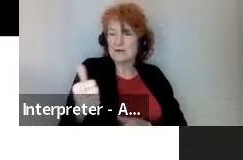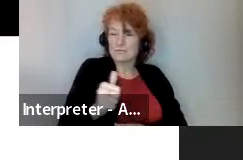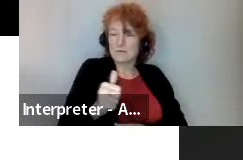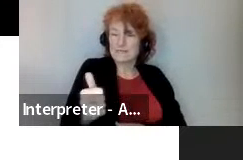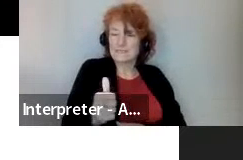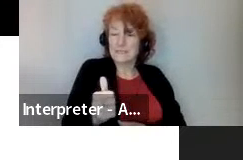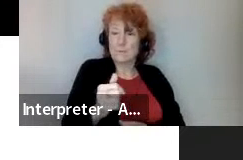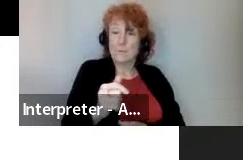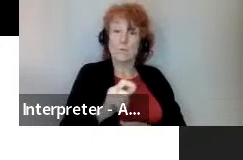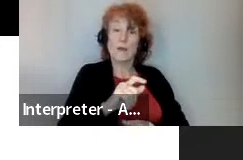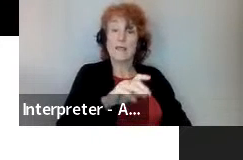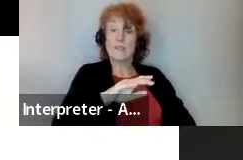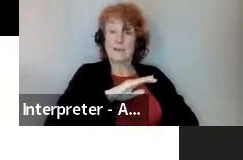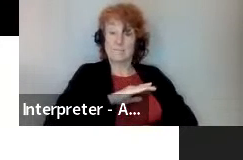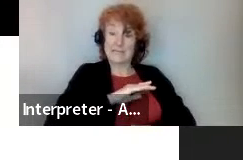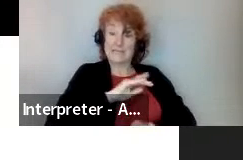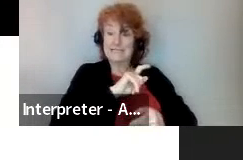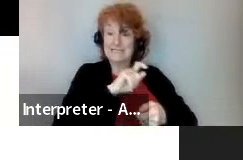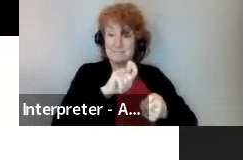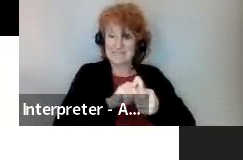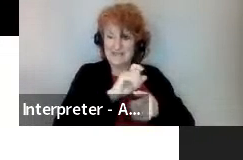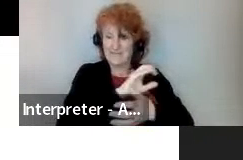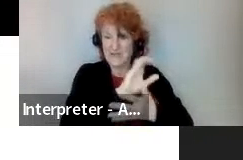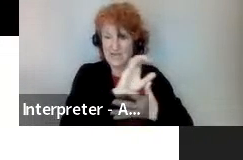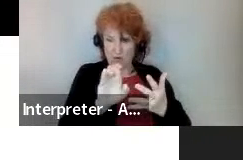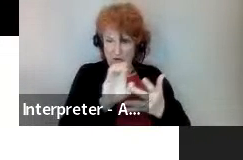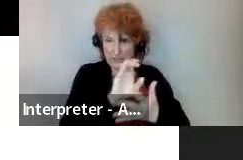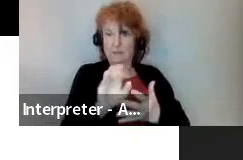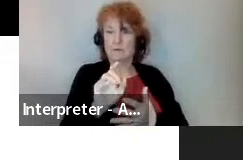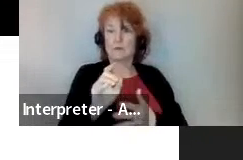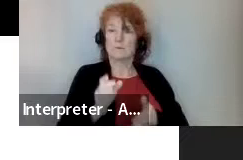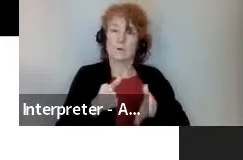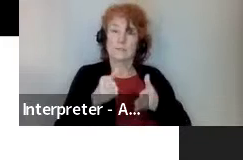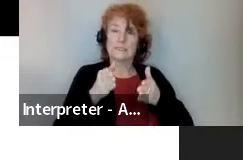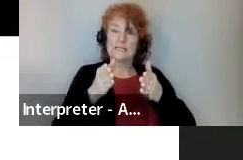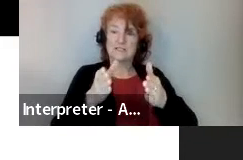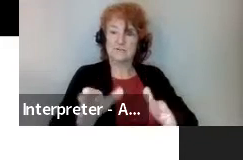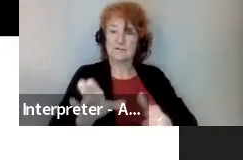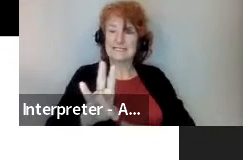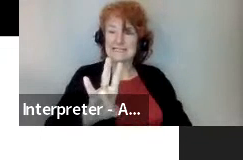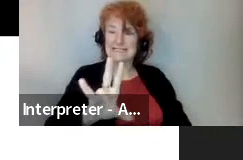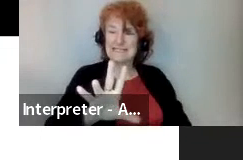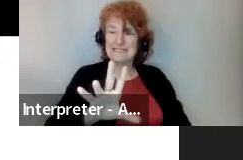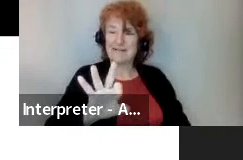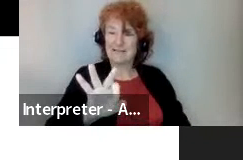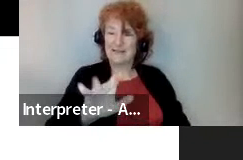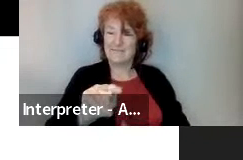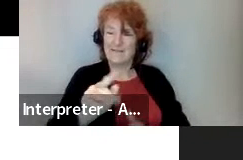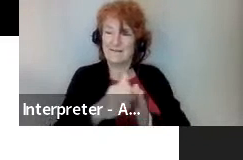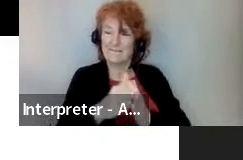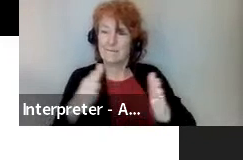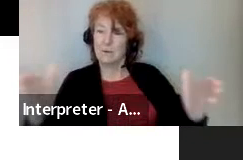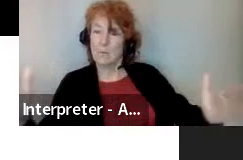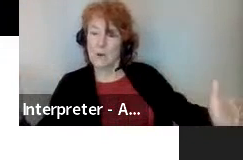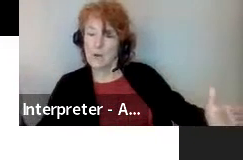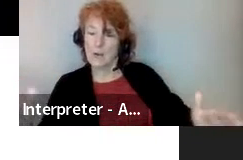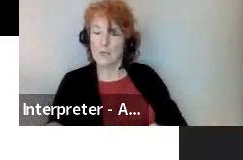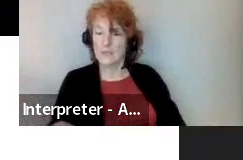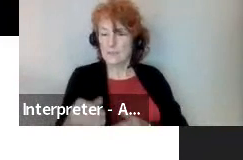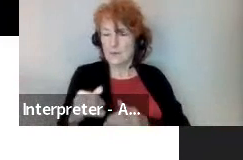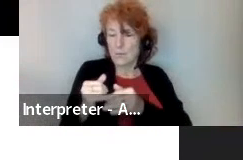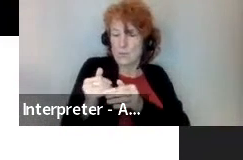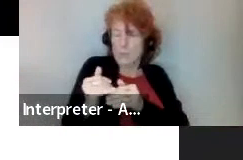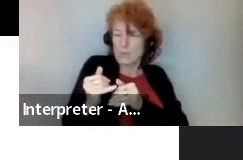such as being located on a street over 75 feet wide or on the short end of a block. This will help to add a little bit of housing in every neighborhood